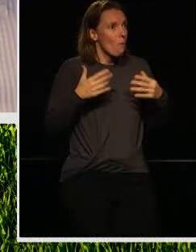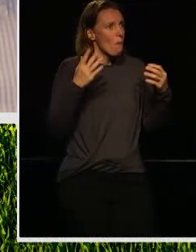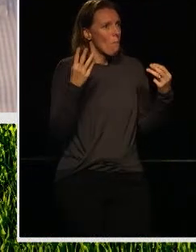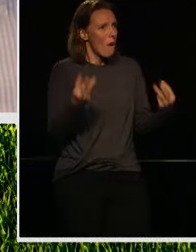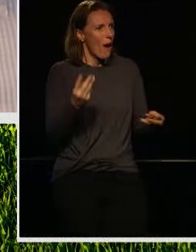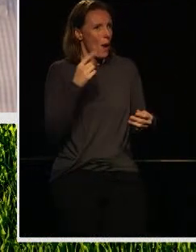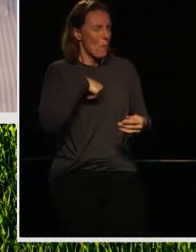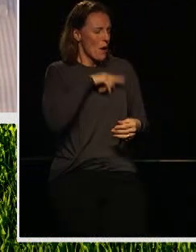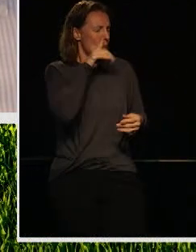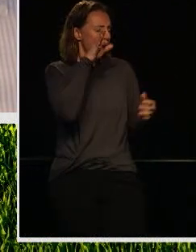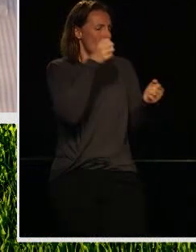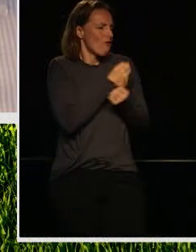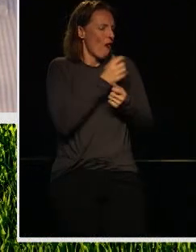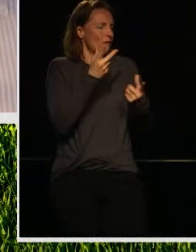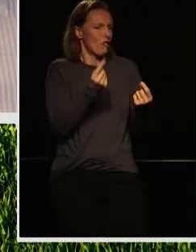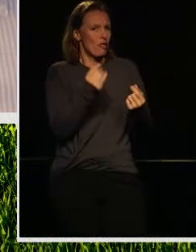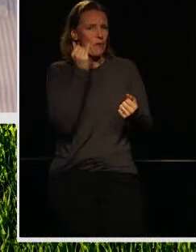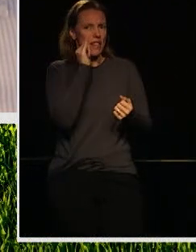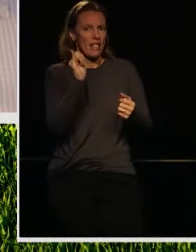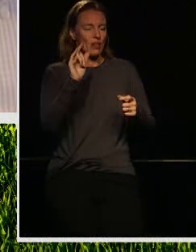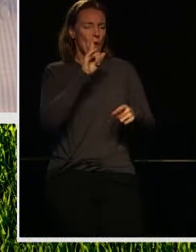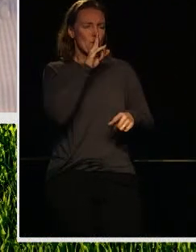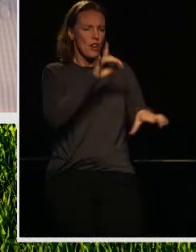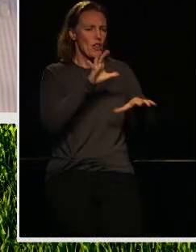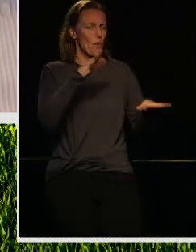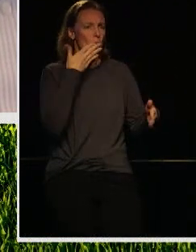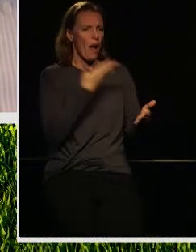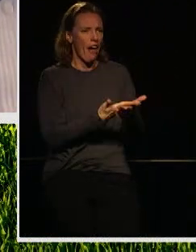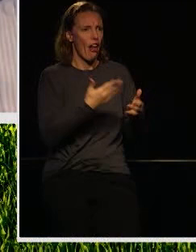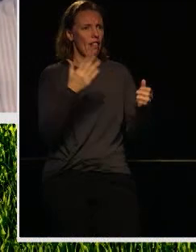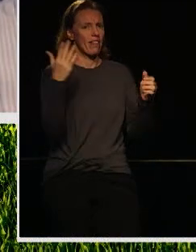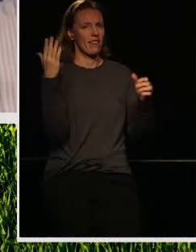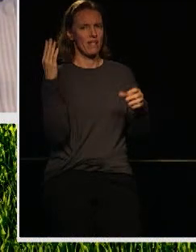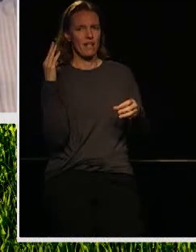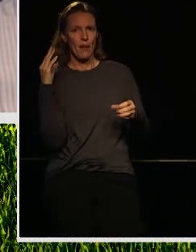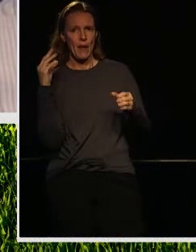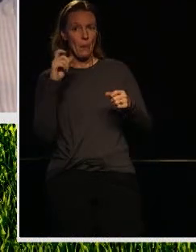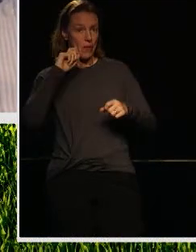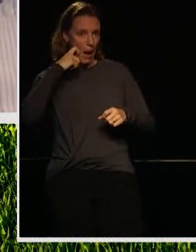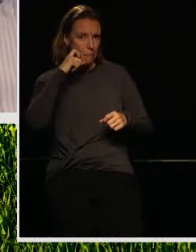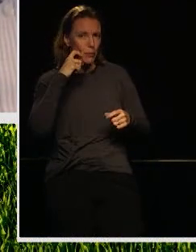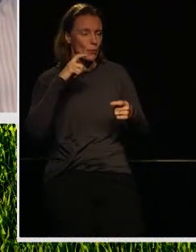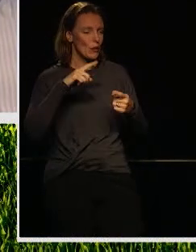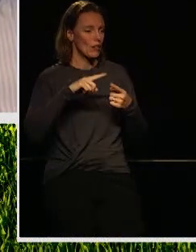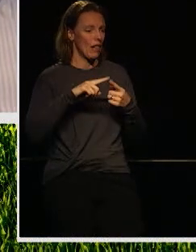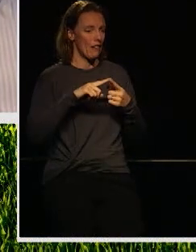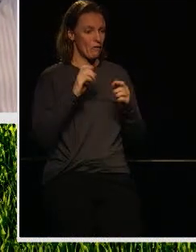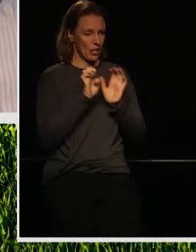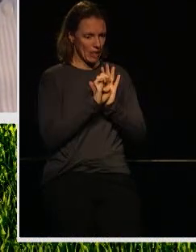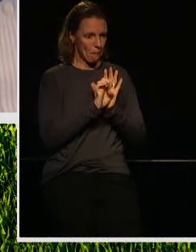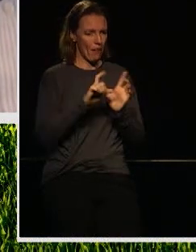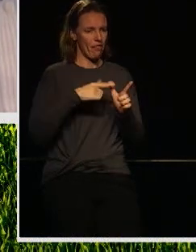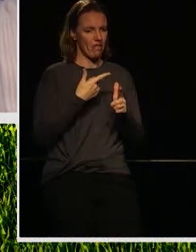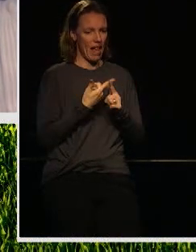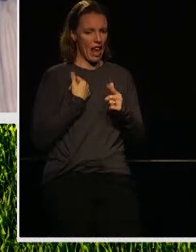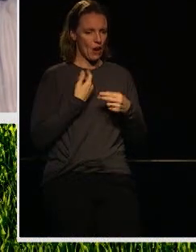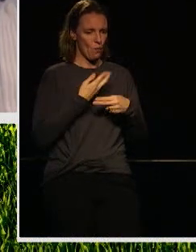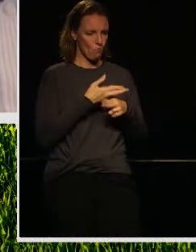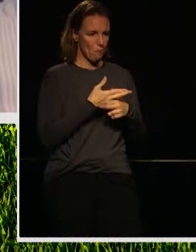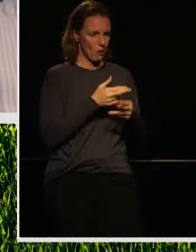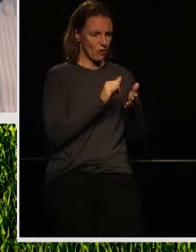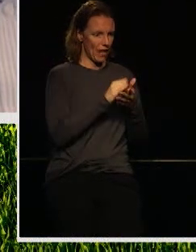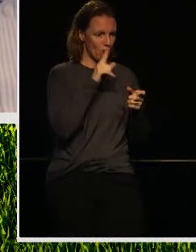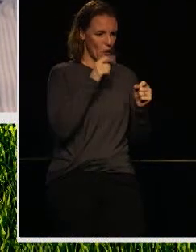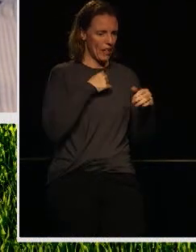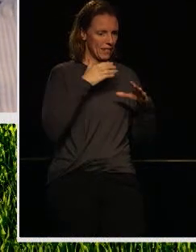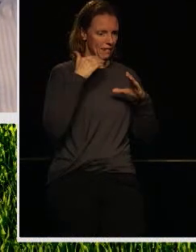What we would love to do is do really, really well in apples, for example, and then reproduce that so that